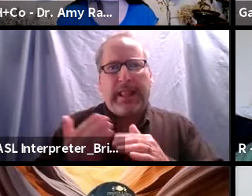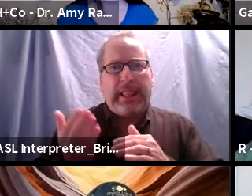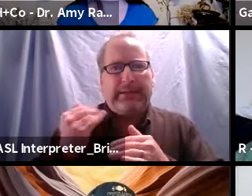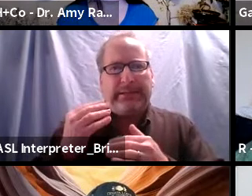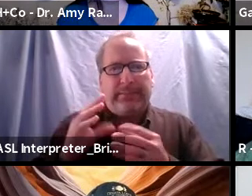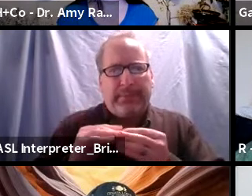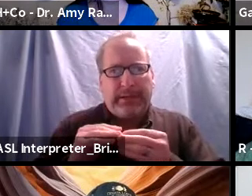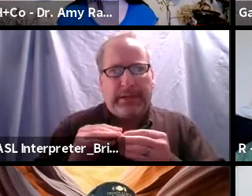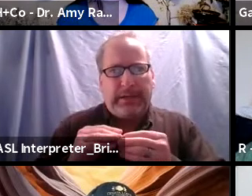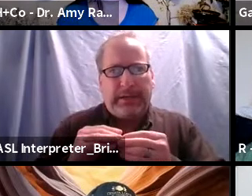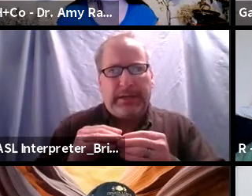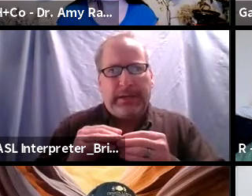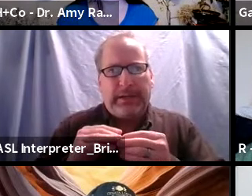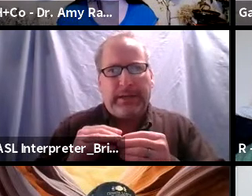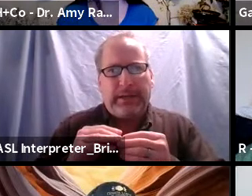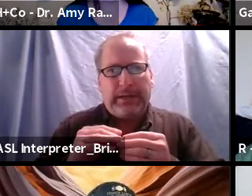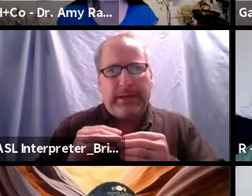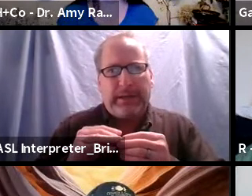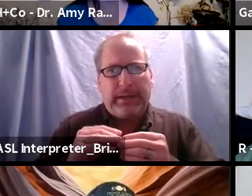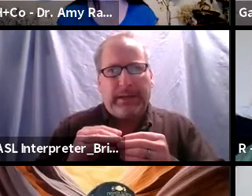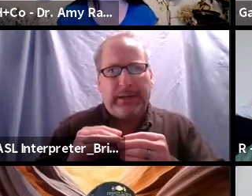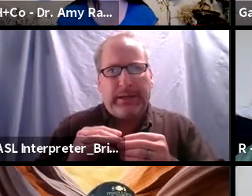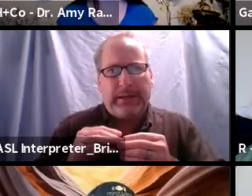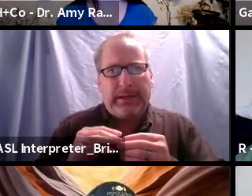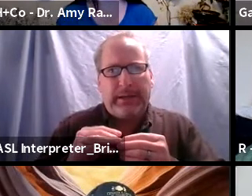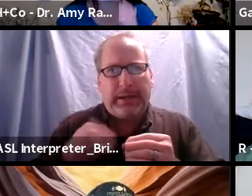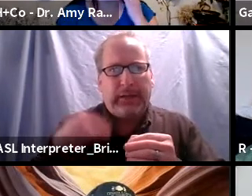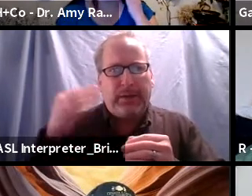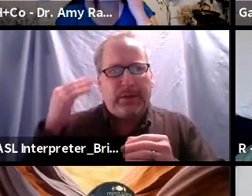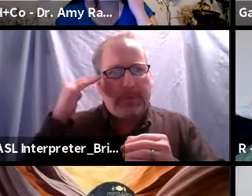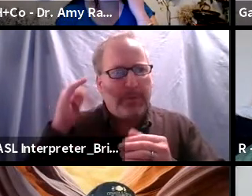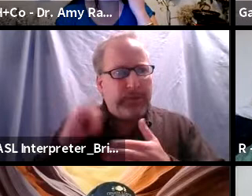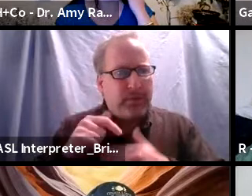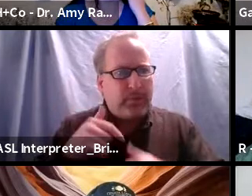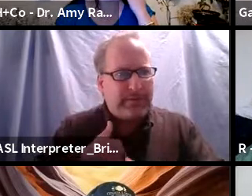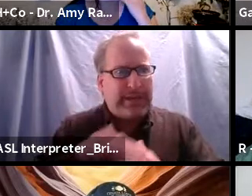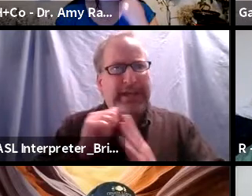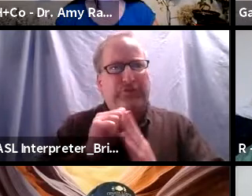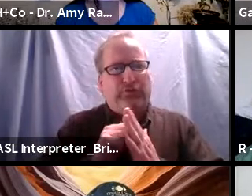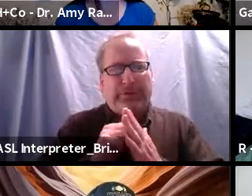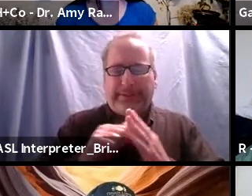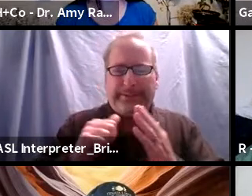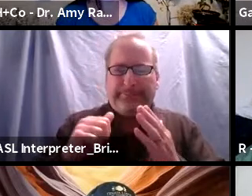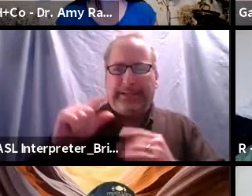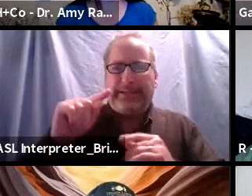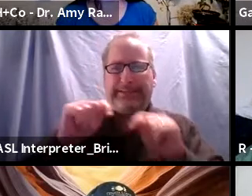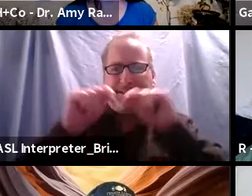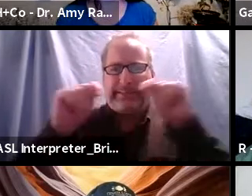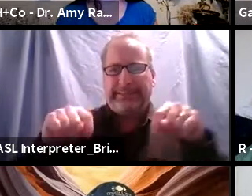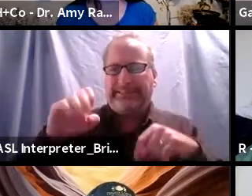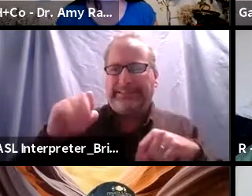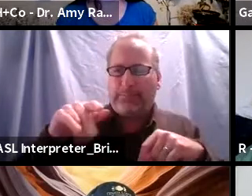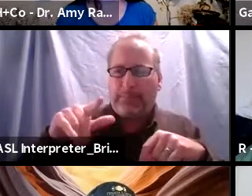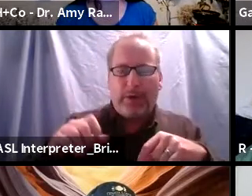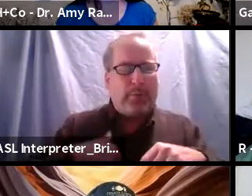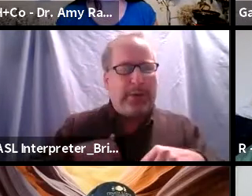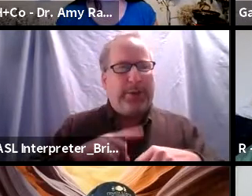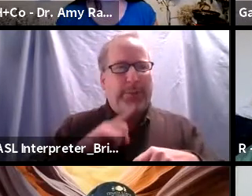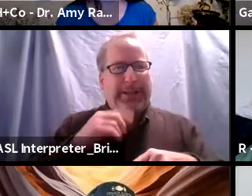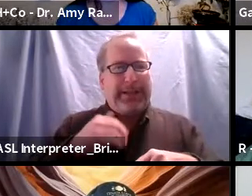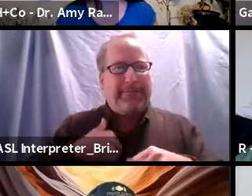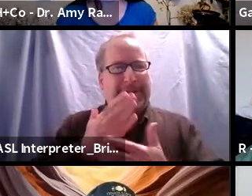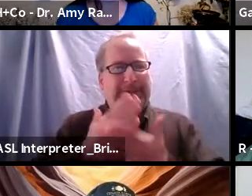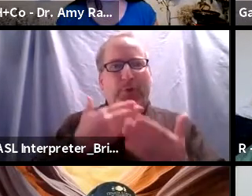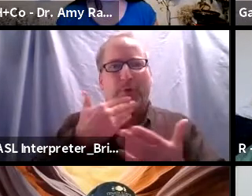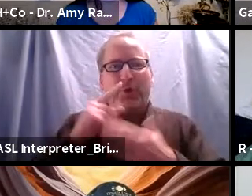I know Little Manila prepared a agenda template that we're really starting to get like tactical and like what tools that we use to actually move this